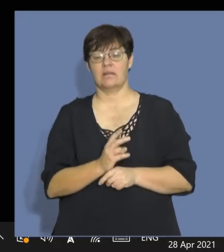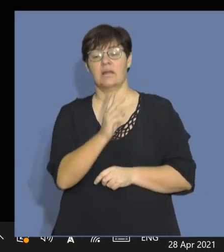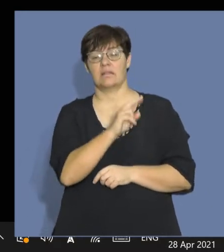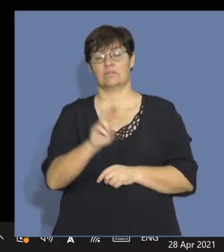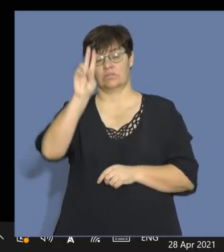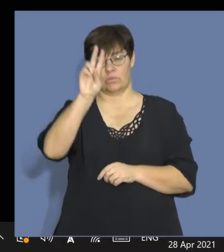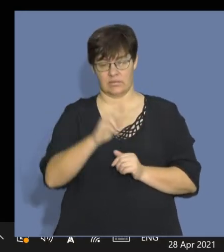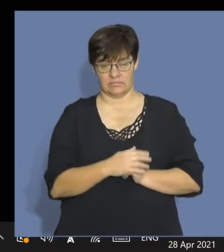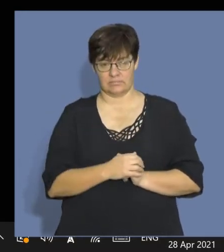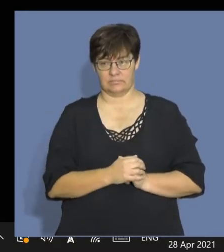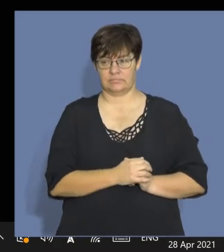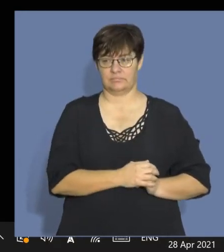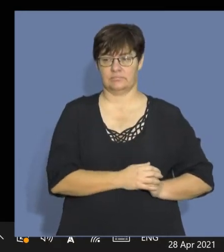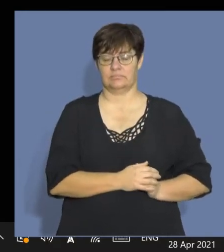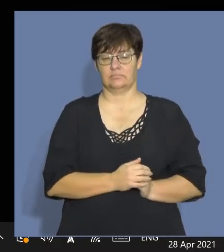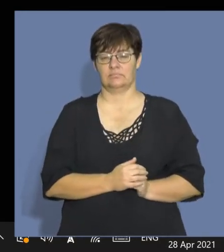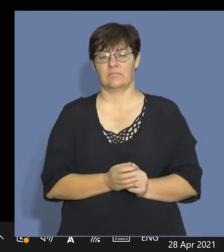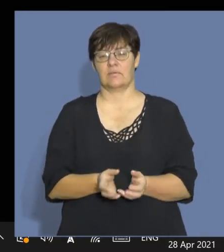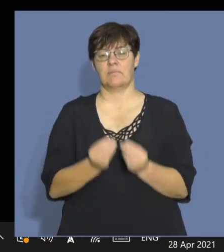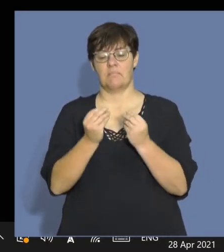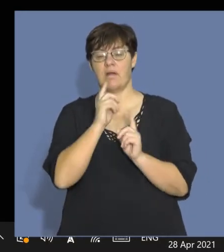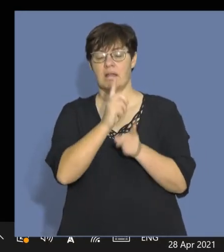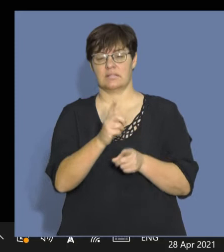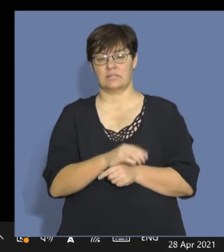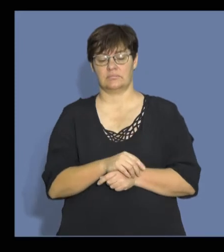values, and I'm going to square it, and I'm going to get an